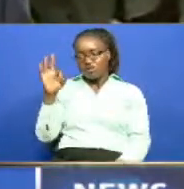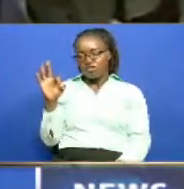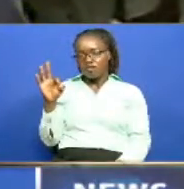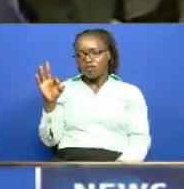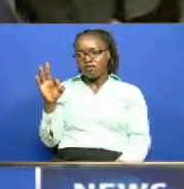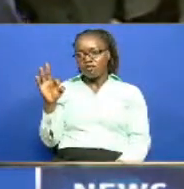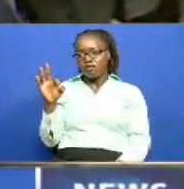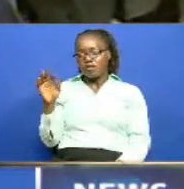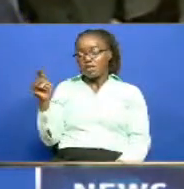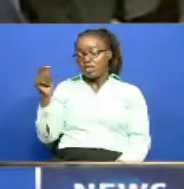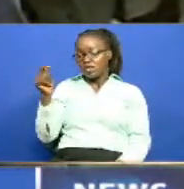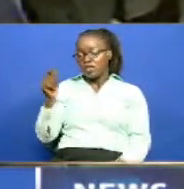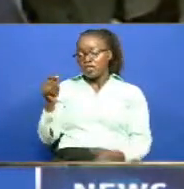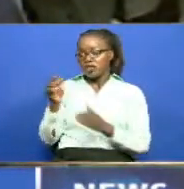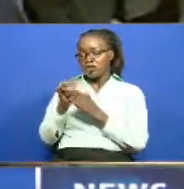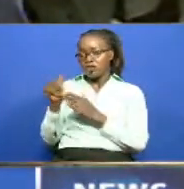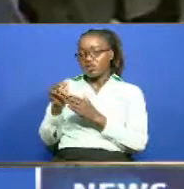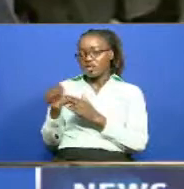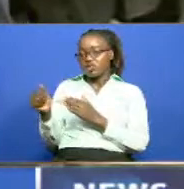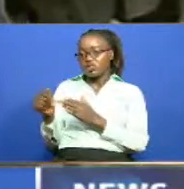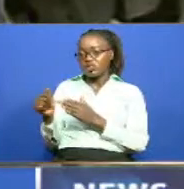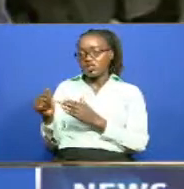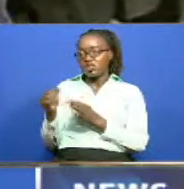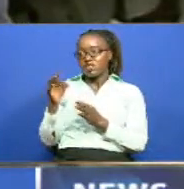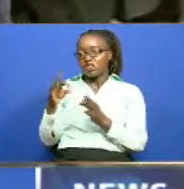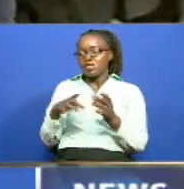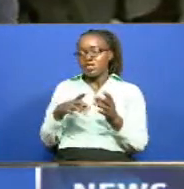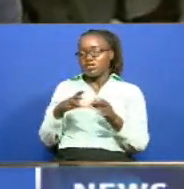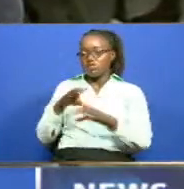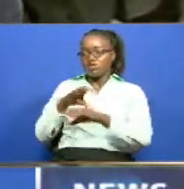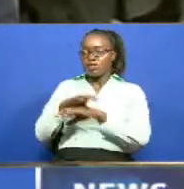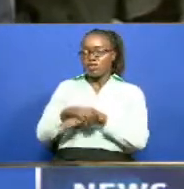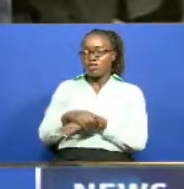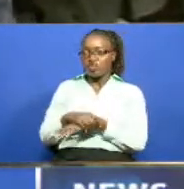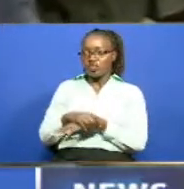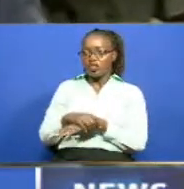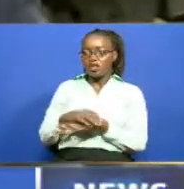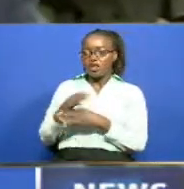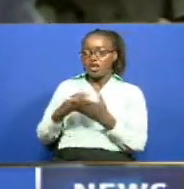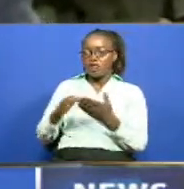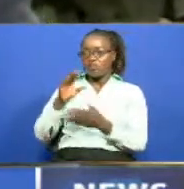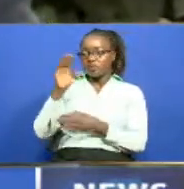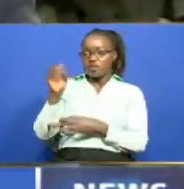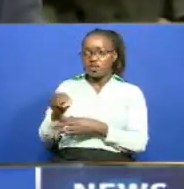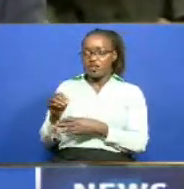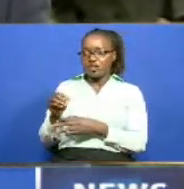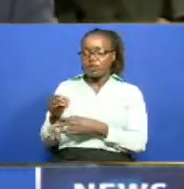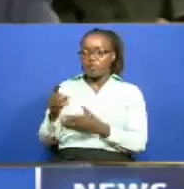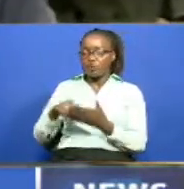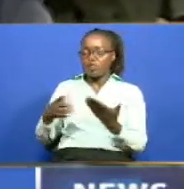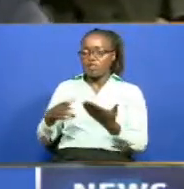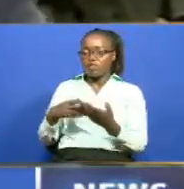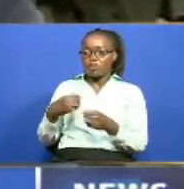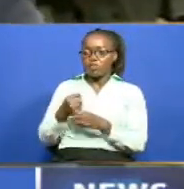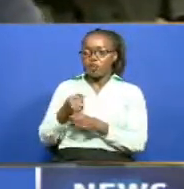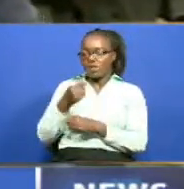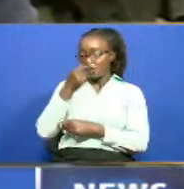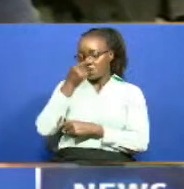$1 trillion. If you got, 0.5% of that, whatever you're making,